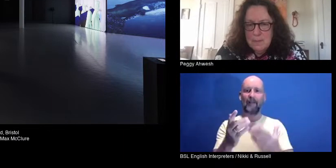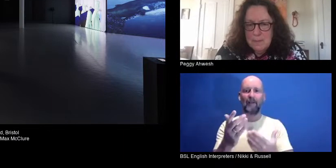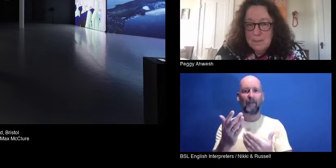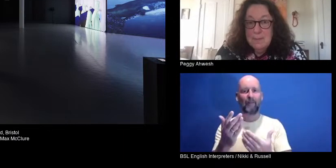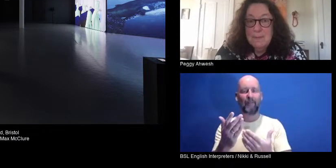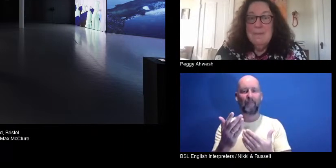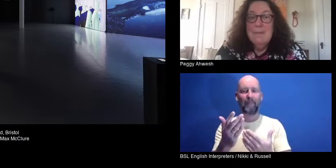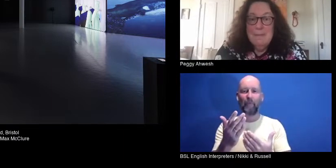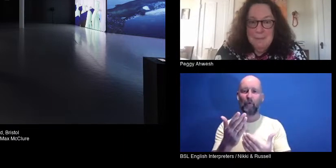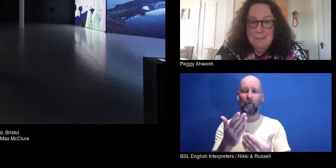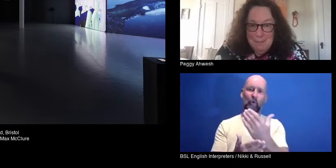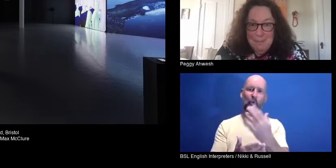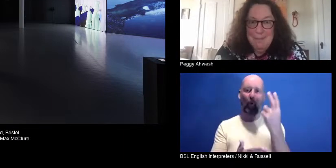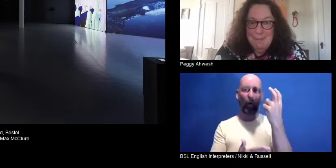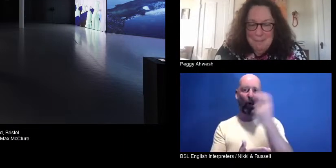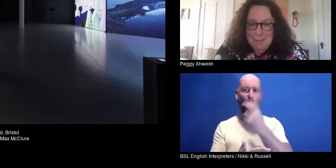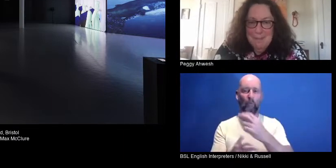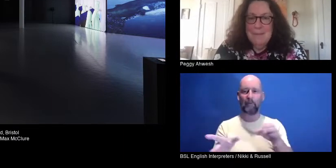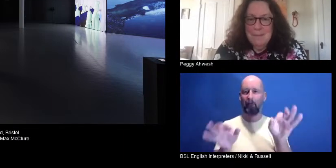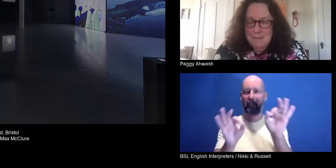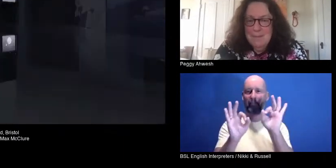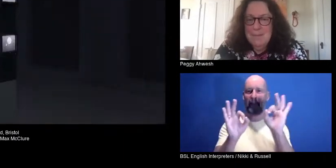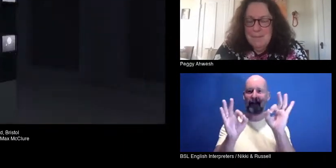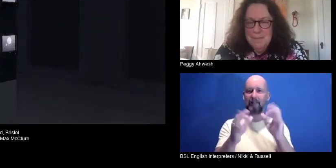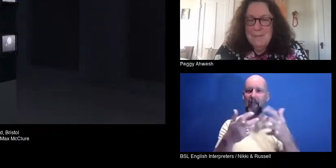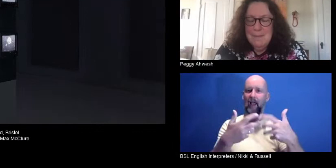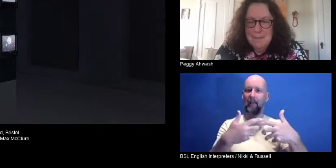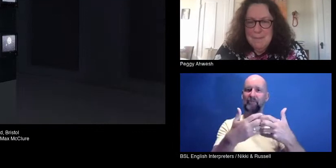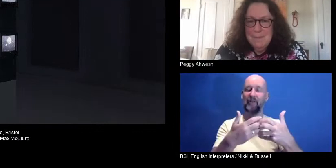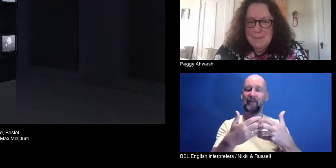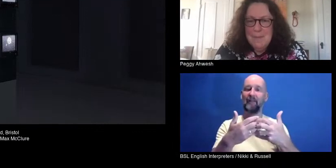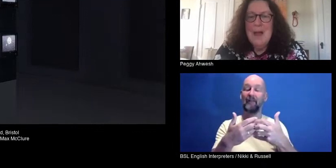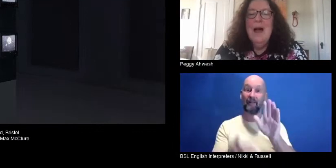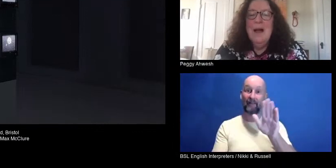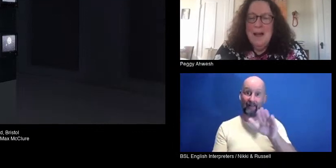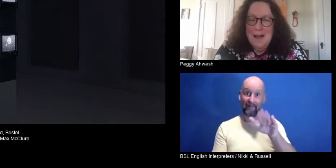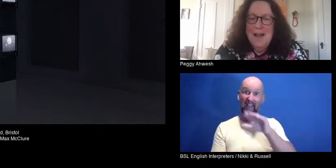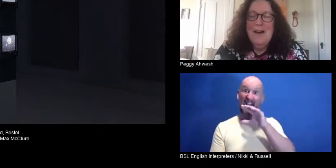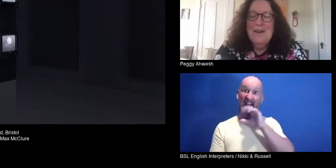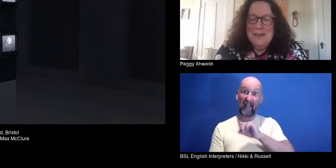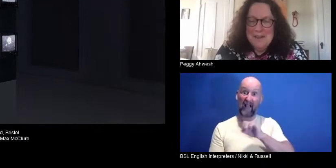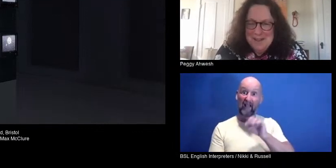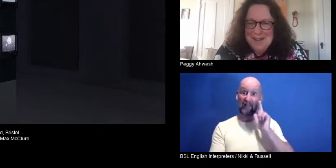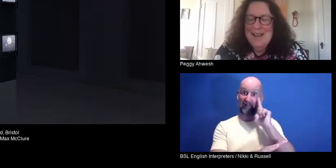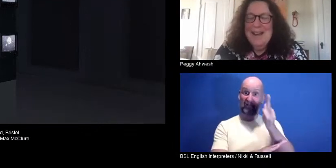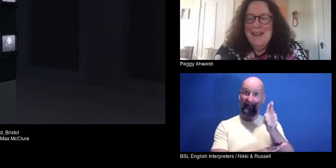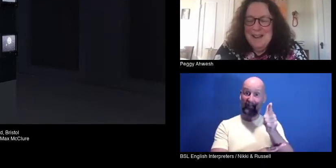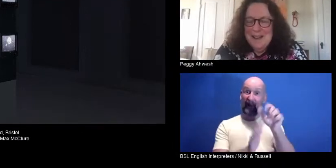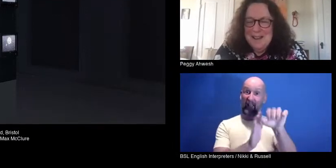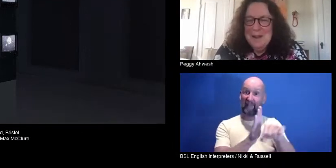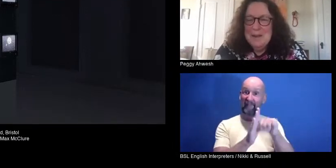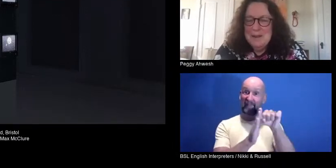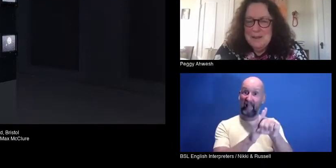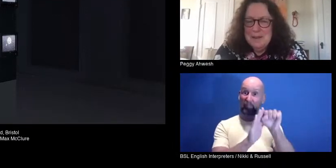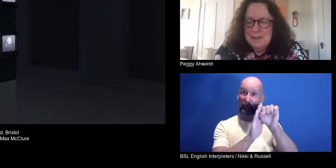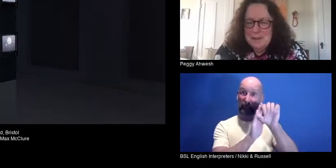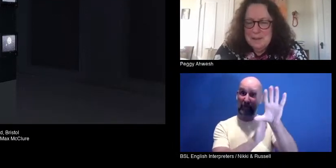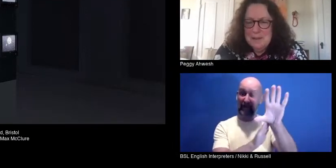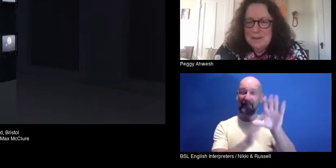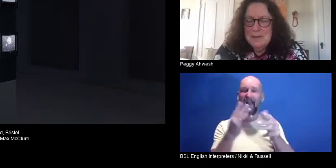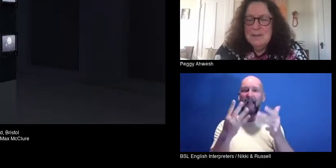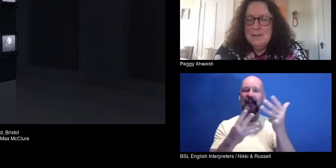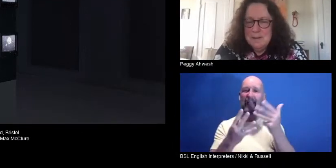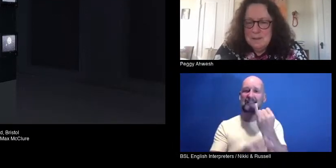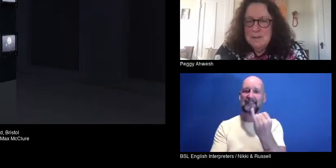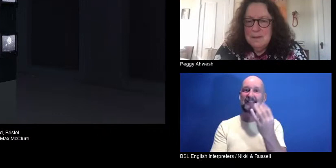master machine. Mm. And it's a guy projecting film. You know, and it's dated like 1964,